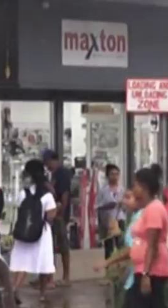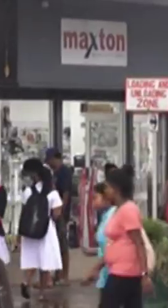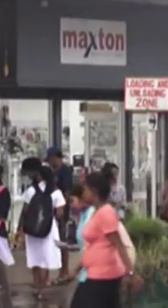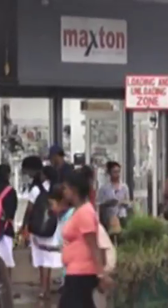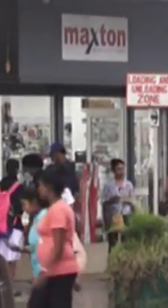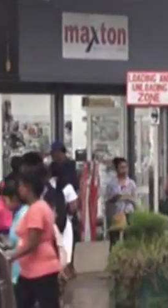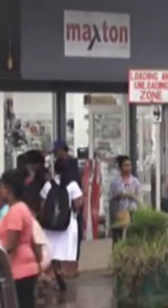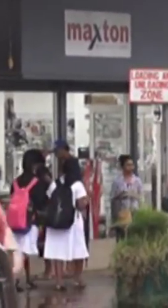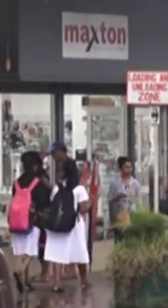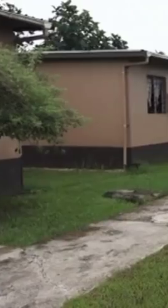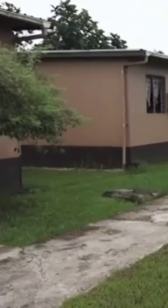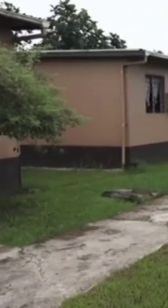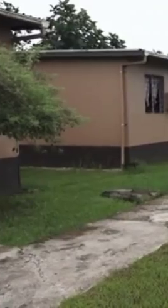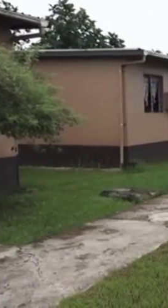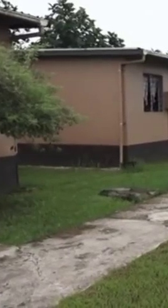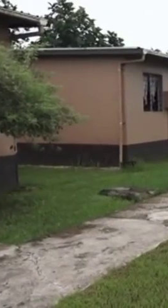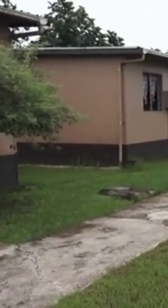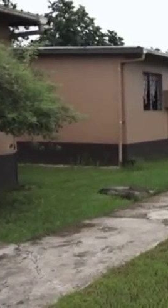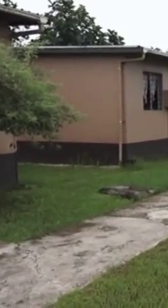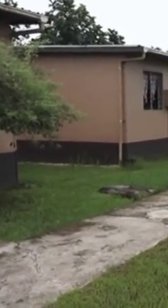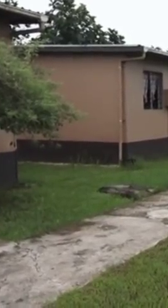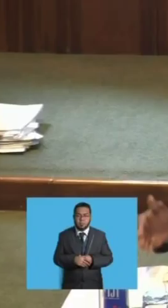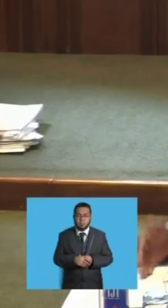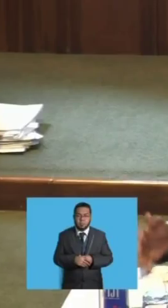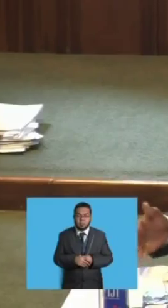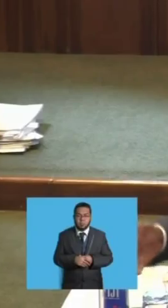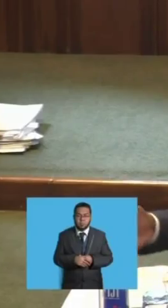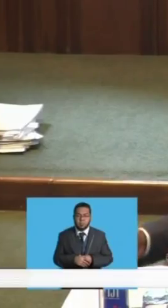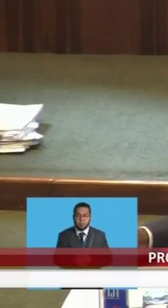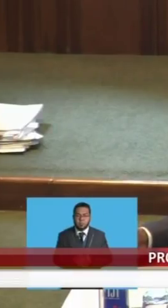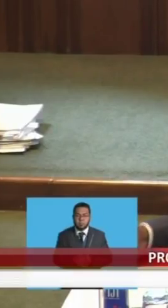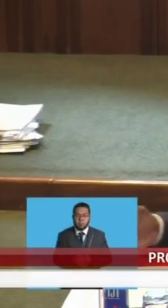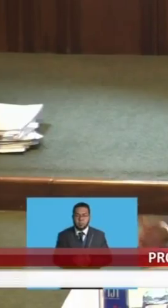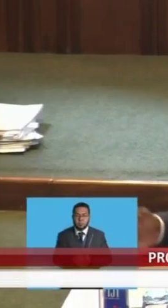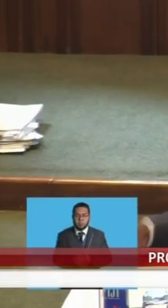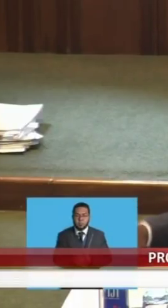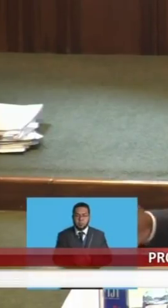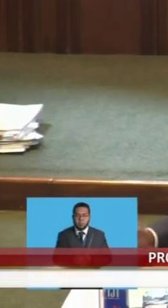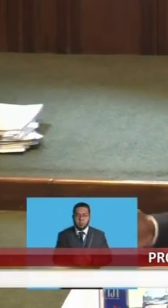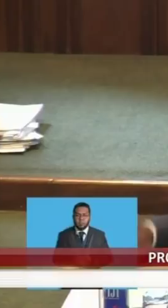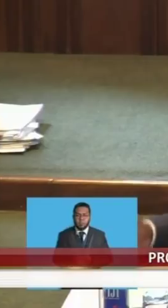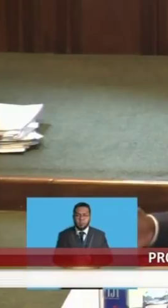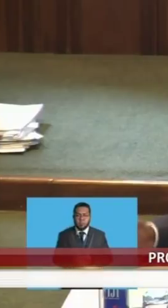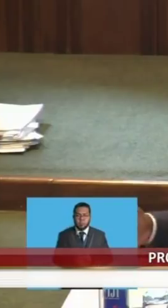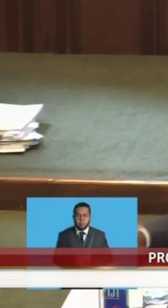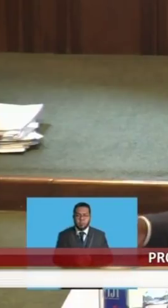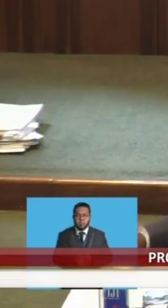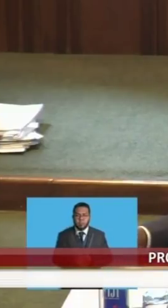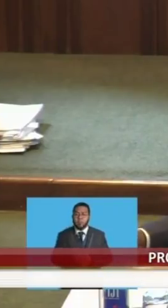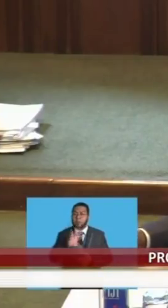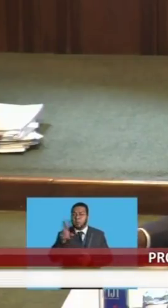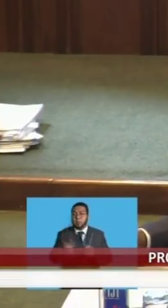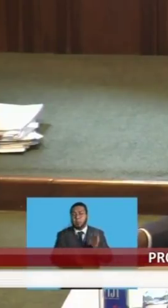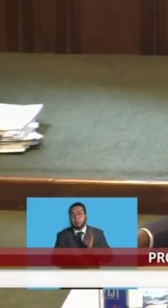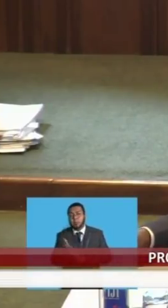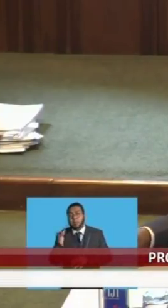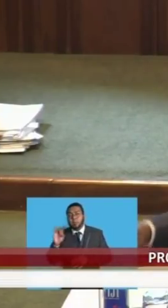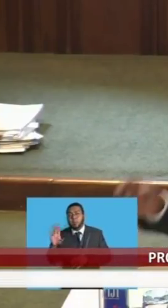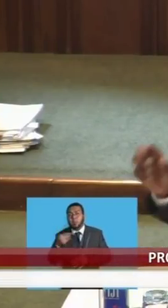councillors have the right to any political affiliation. Some of them are going out and actually saying that they are working for the Fiji First